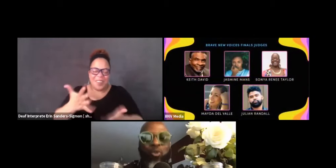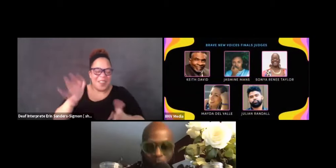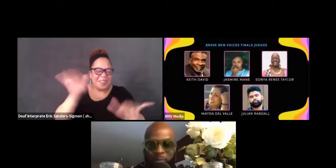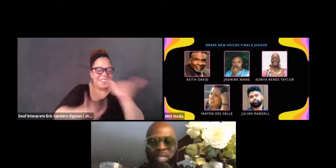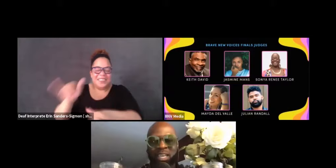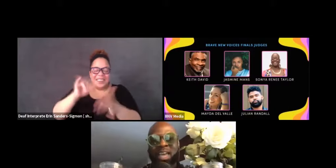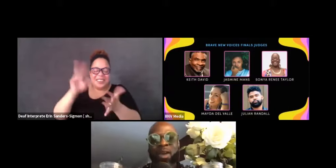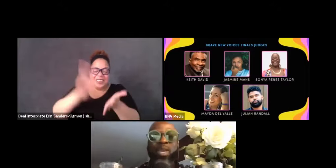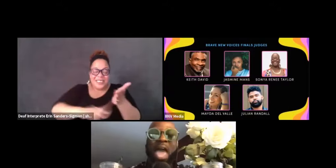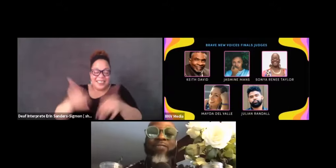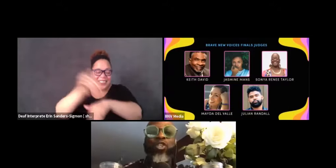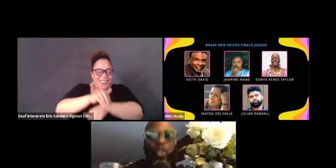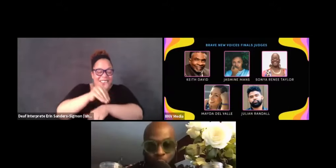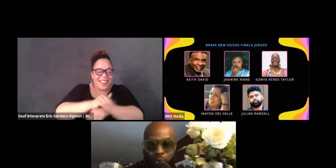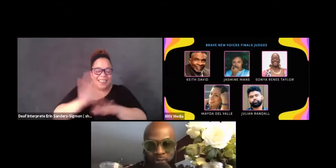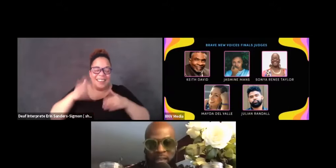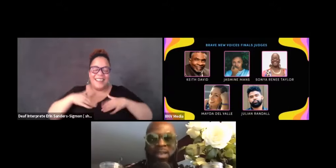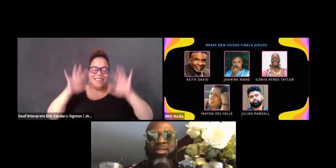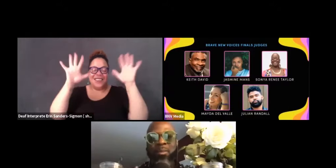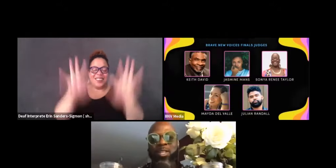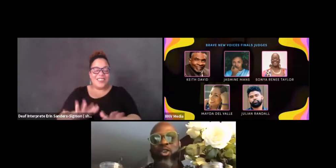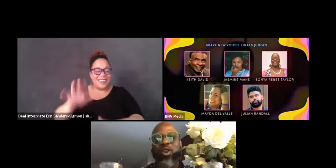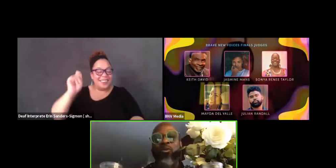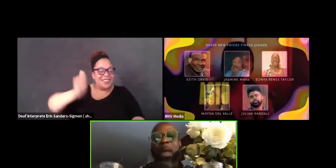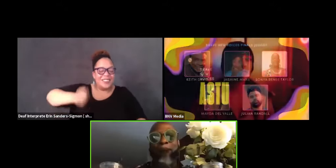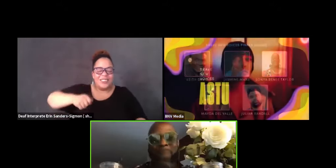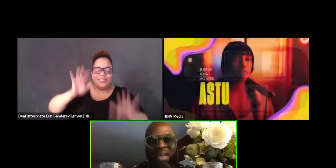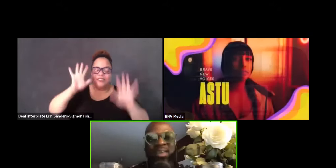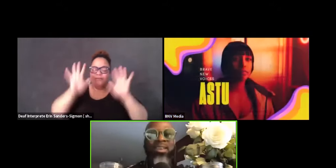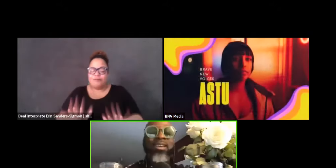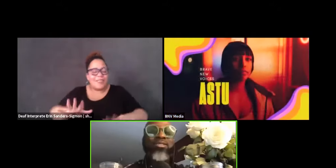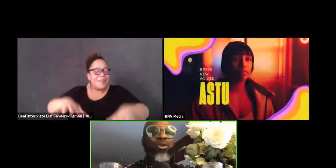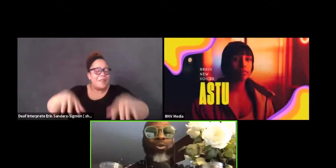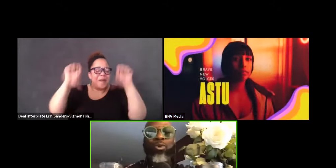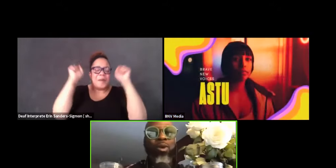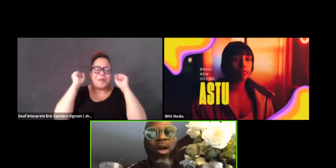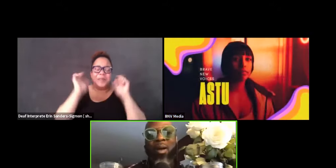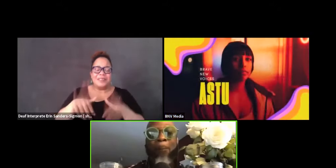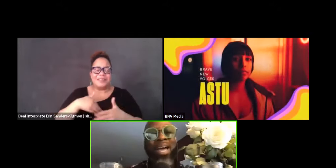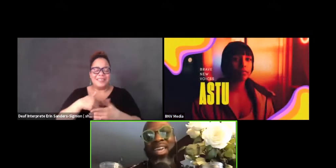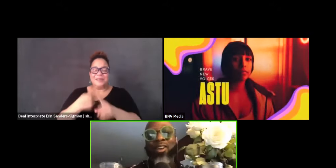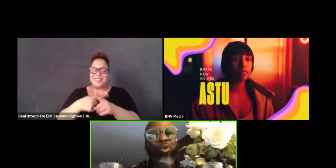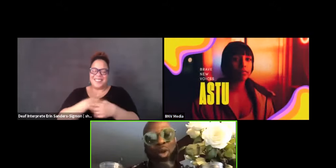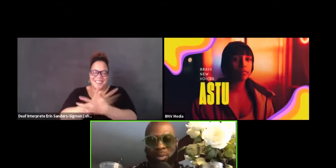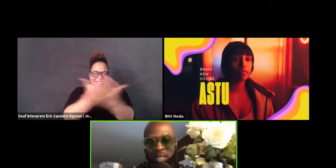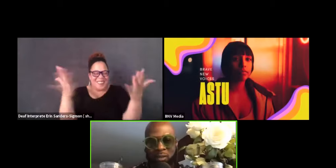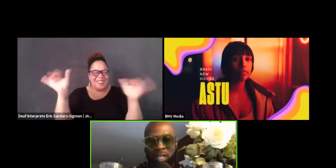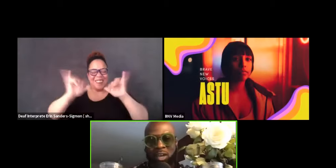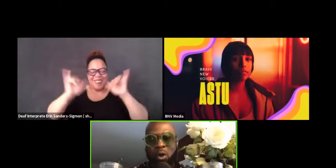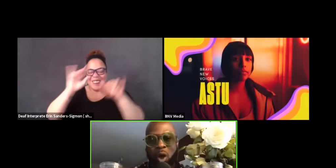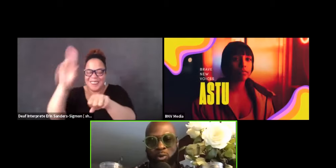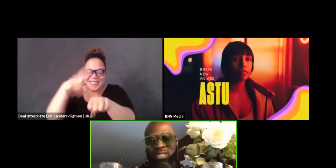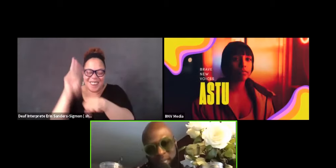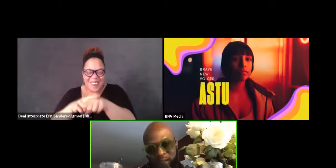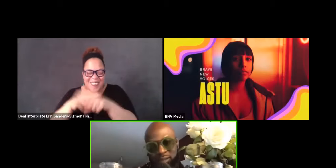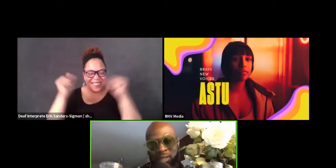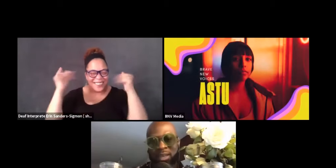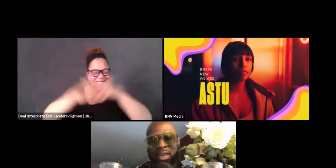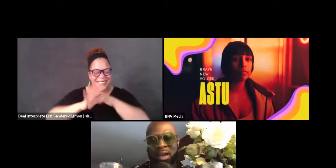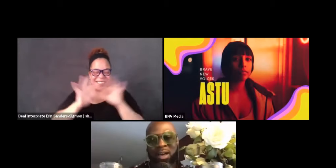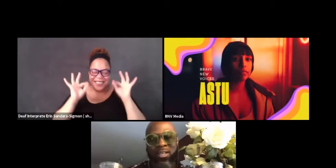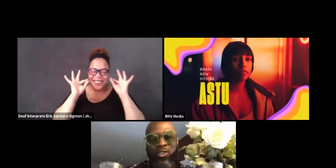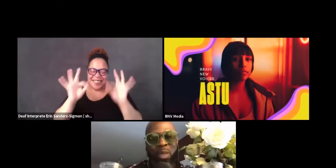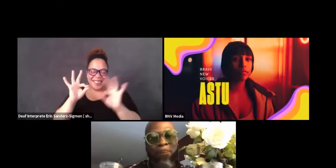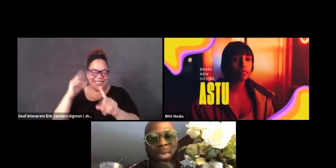and incredibly, we have you. So I'm going to turn it right back to my incredibly lovely co-host,